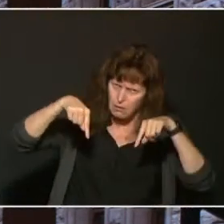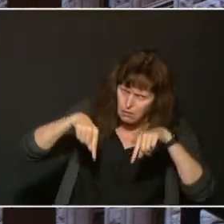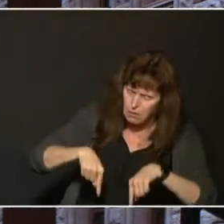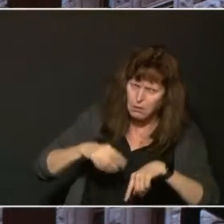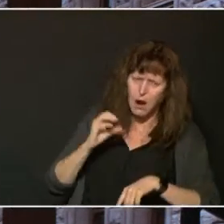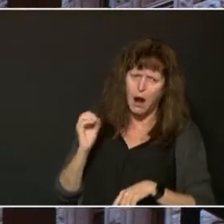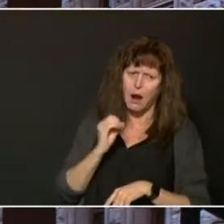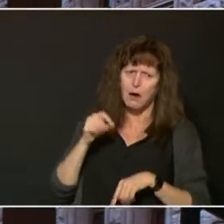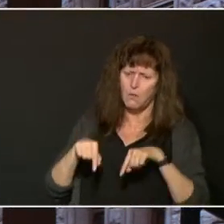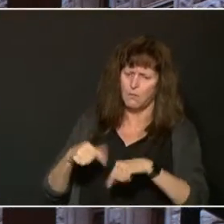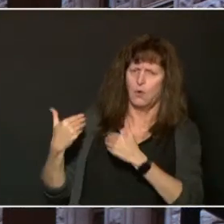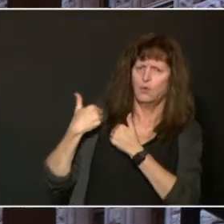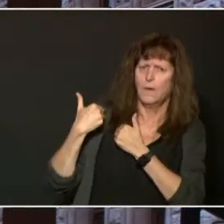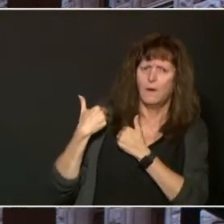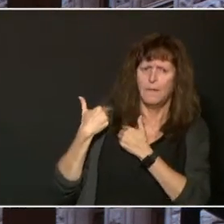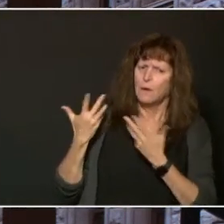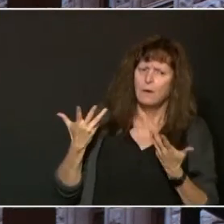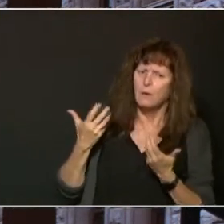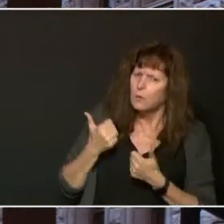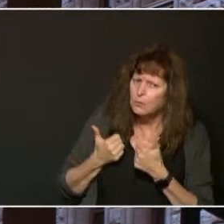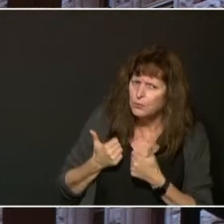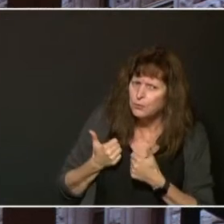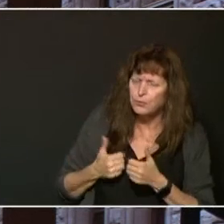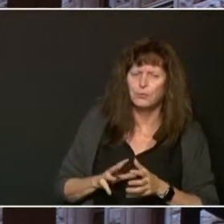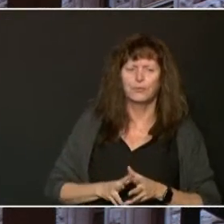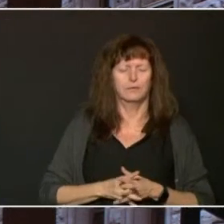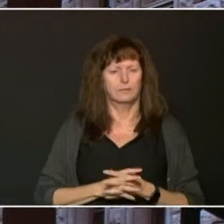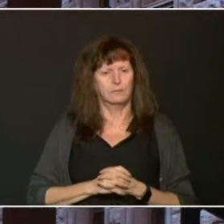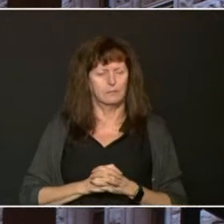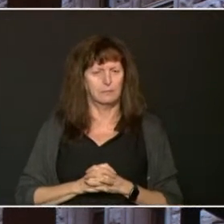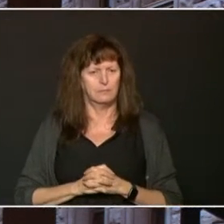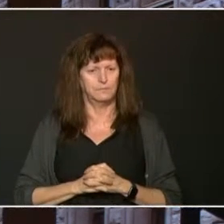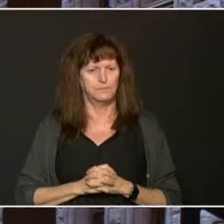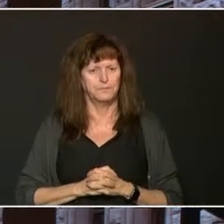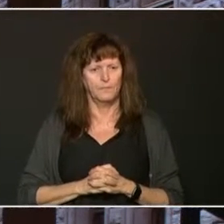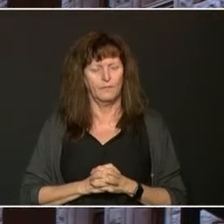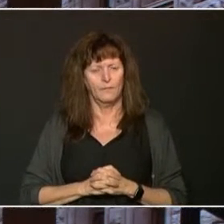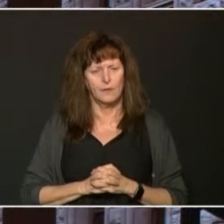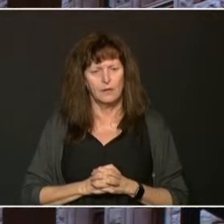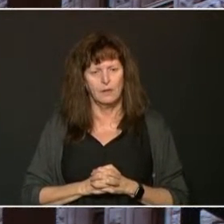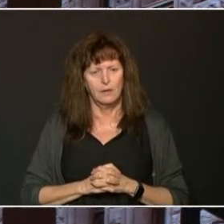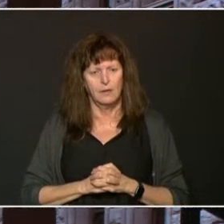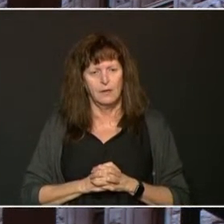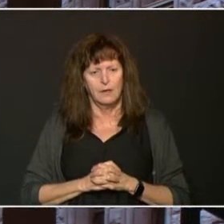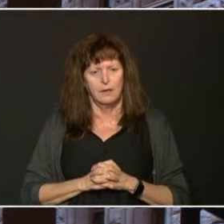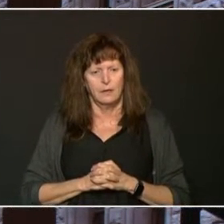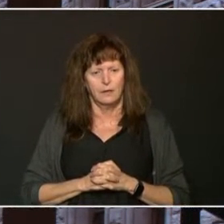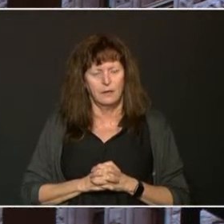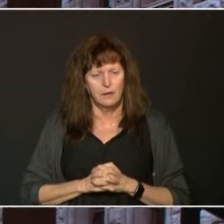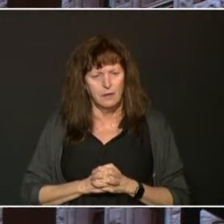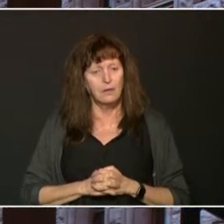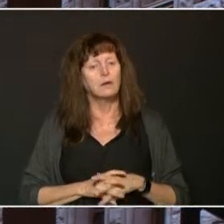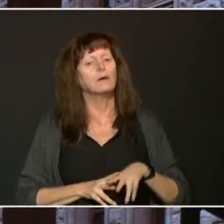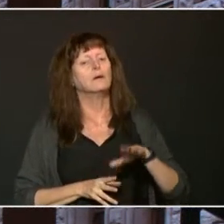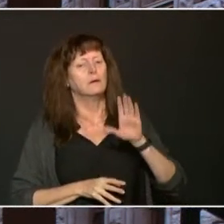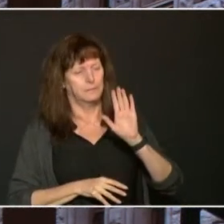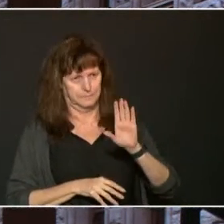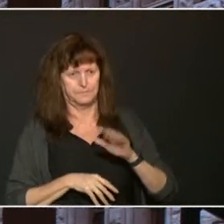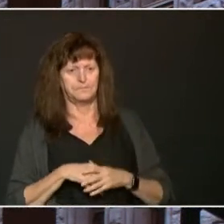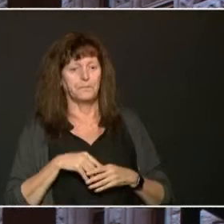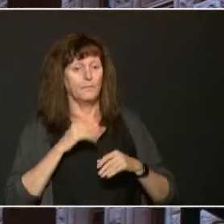So a passport would be for international borders, which would clearly be a federal